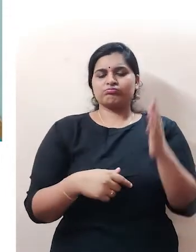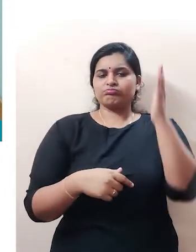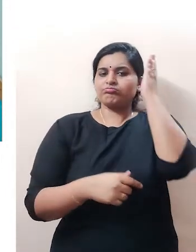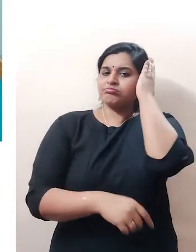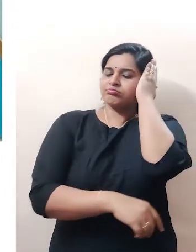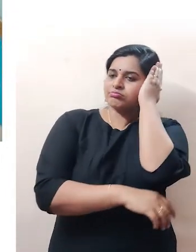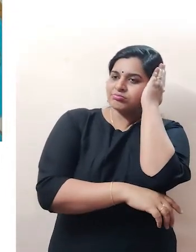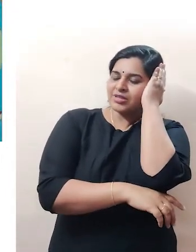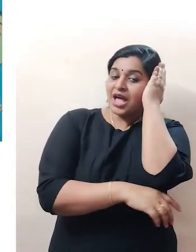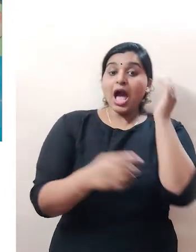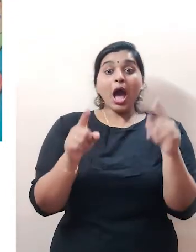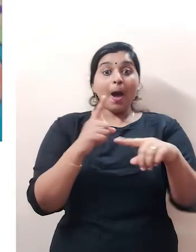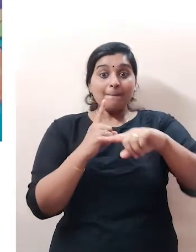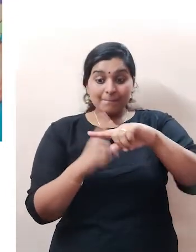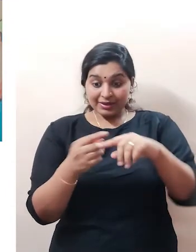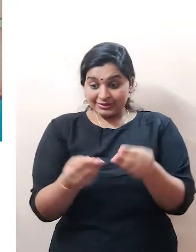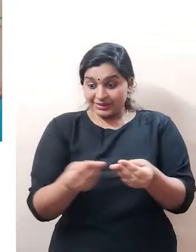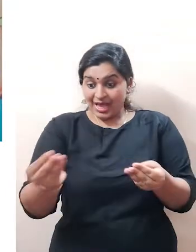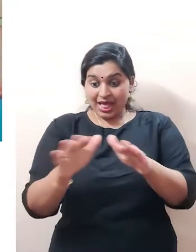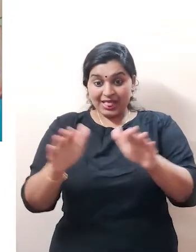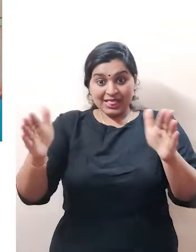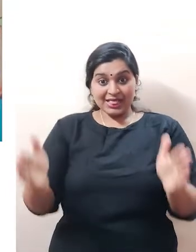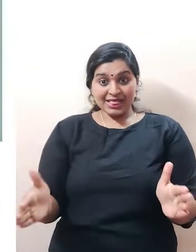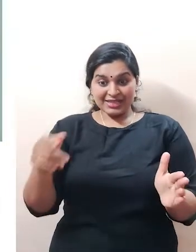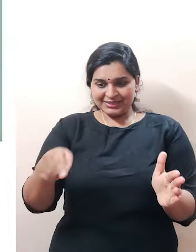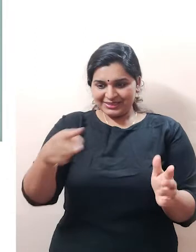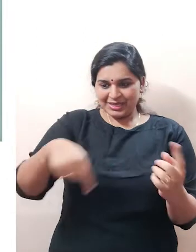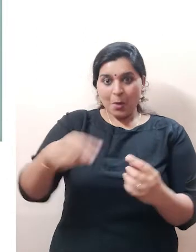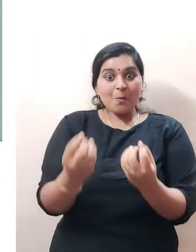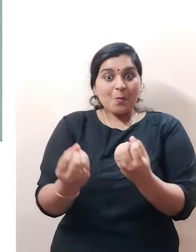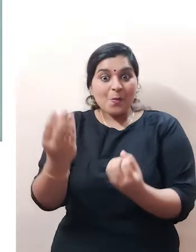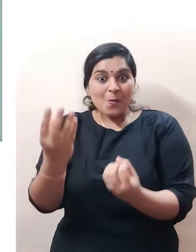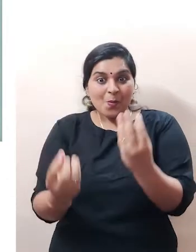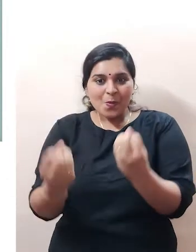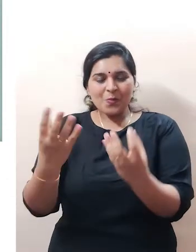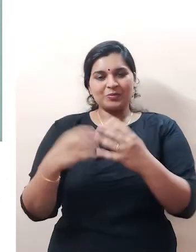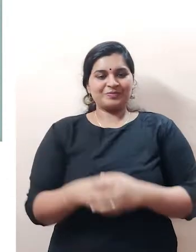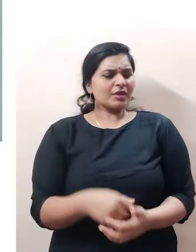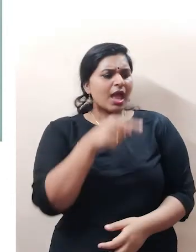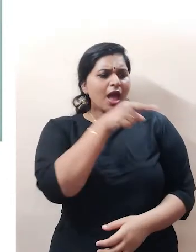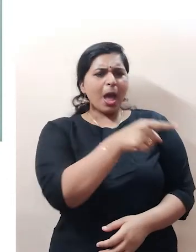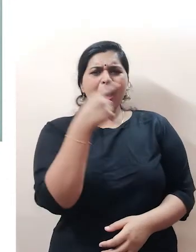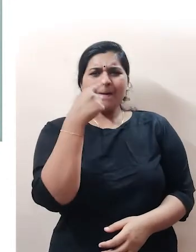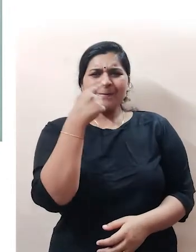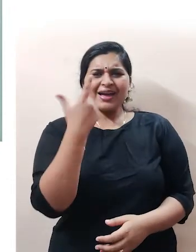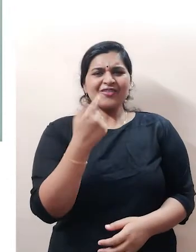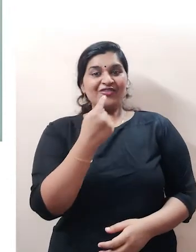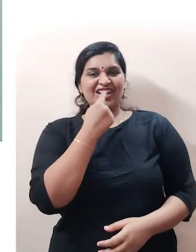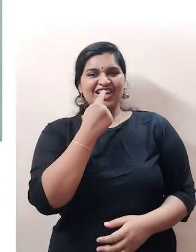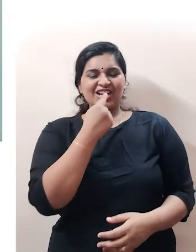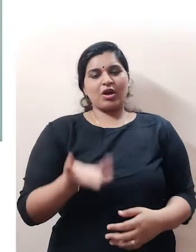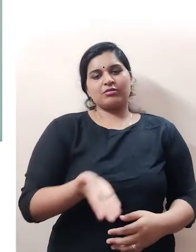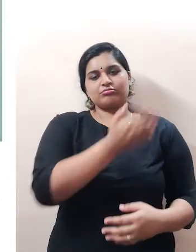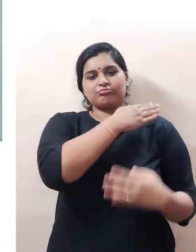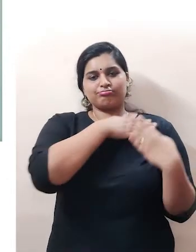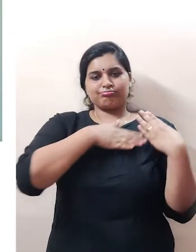amidst a backdrop that includes flowers and vases. In Subramanyan's painting, the female figure is draped in a